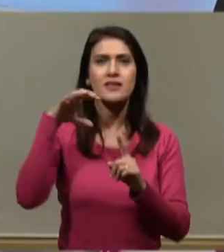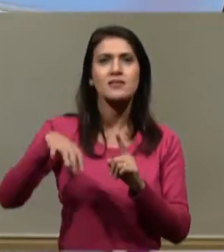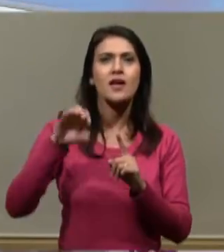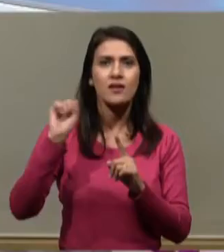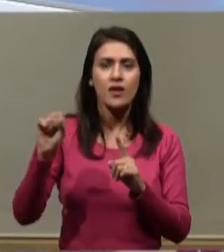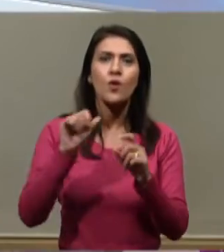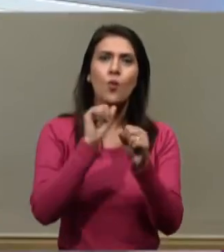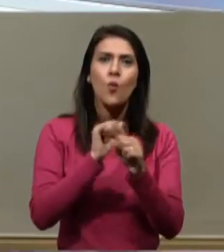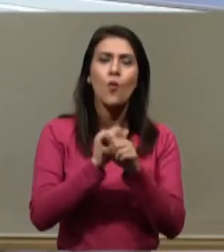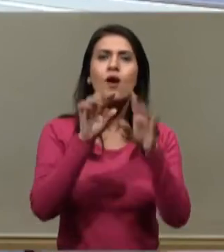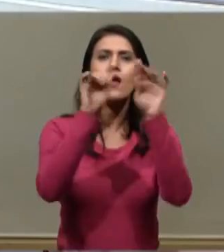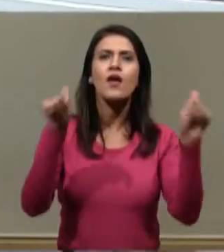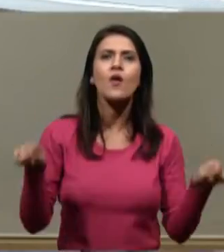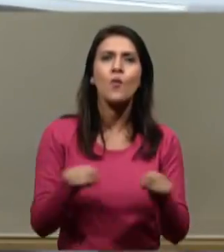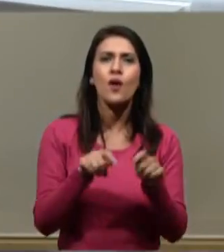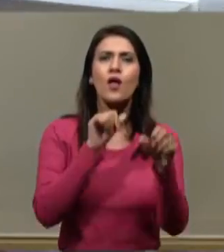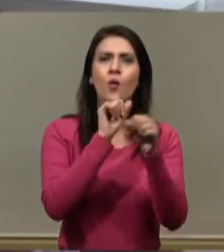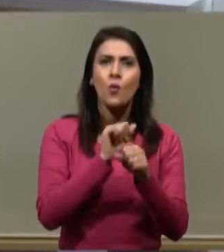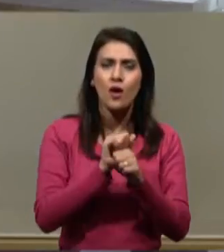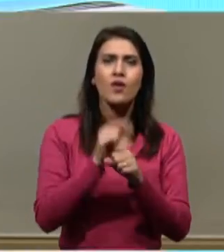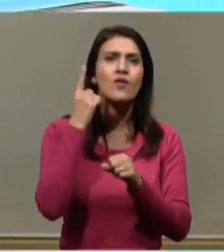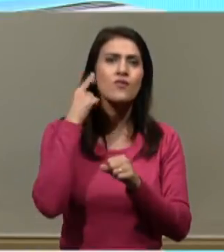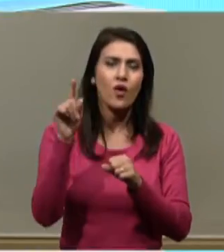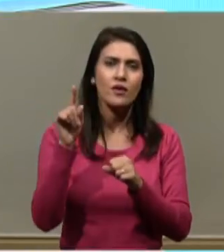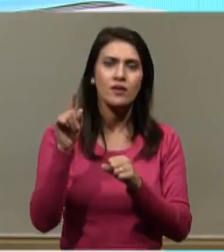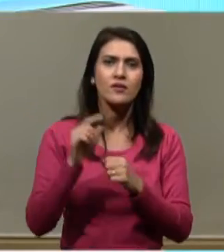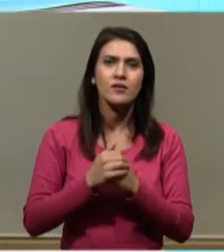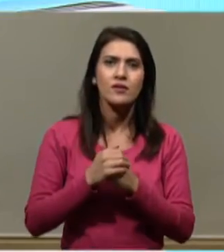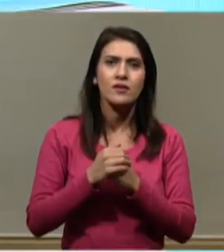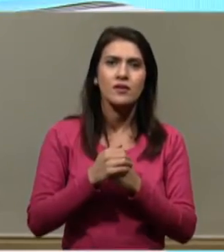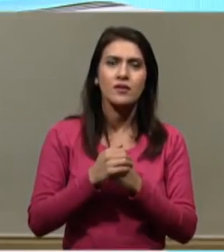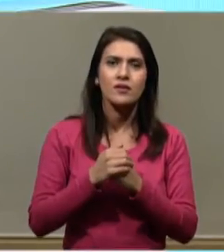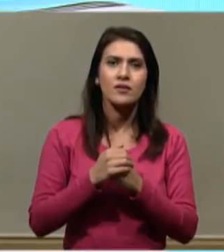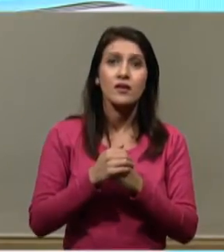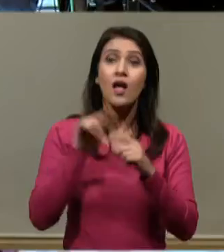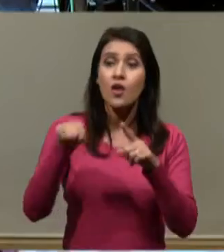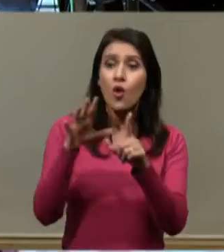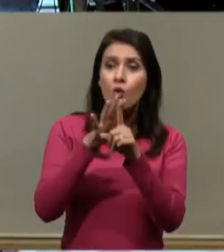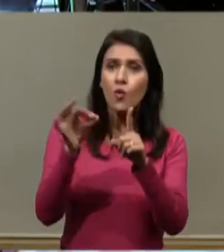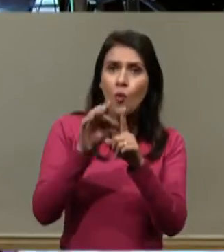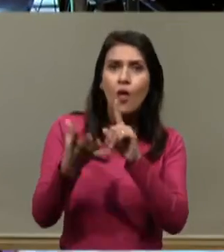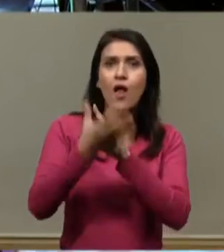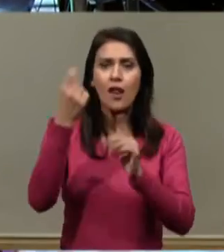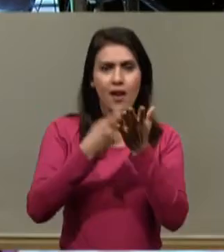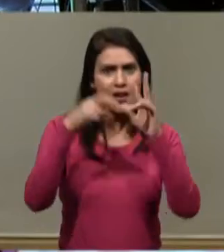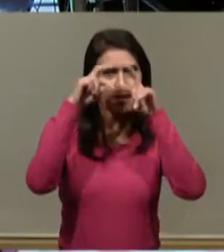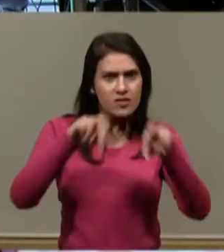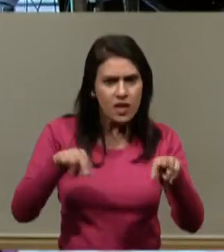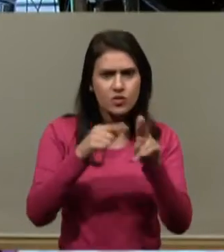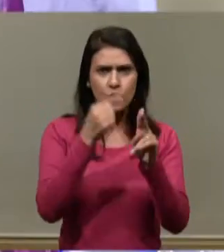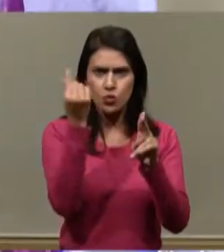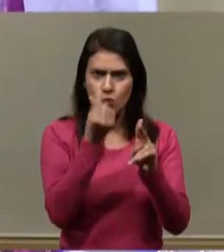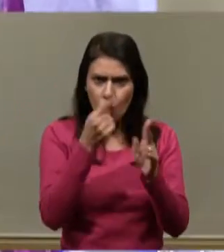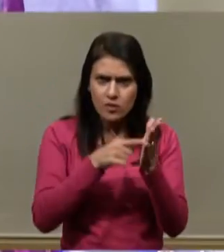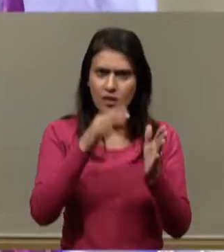the kind of framework your research influences to the government, and how do you kind of take it up? Like, how does the research made an